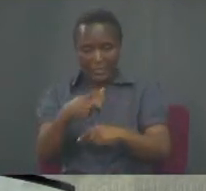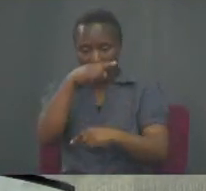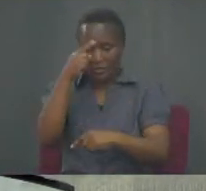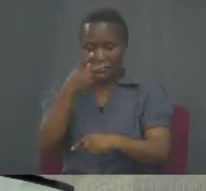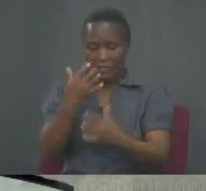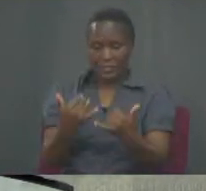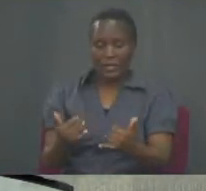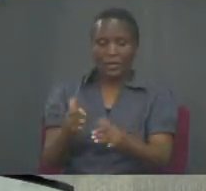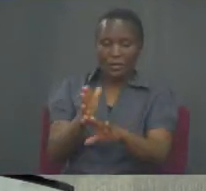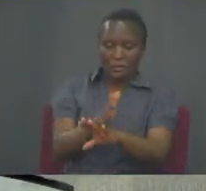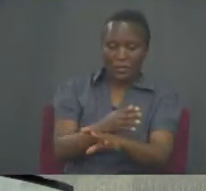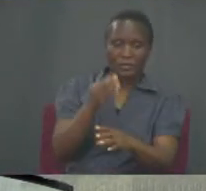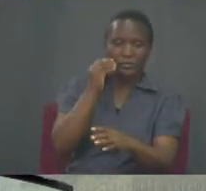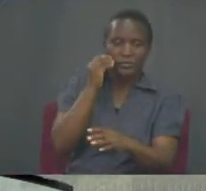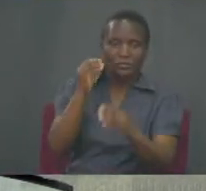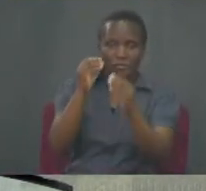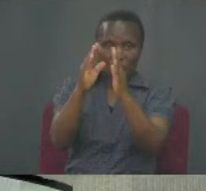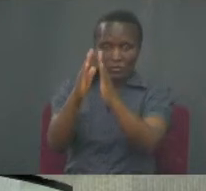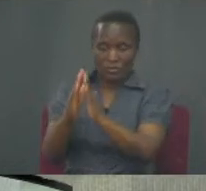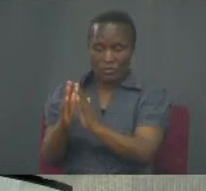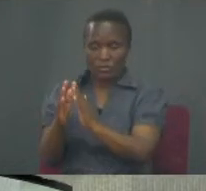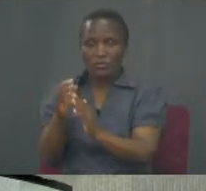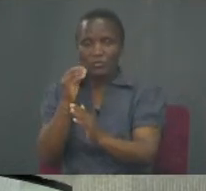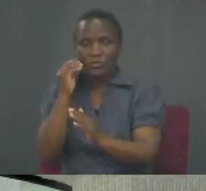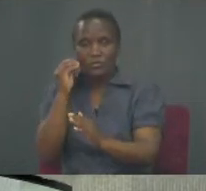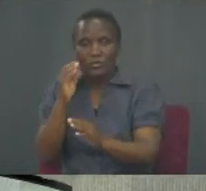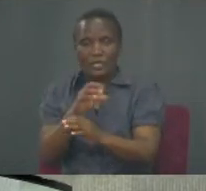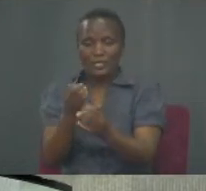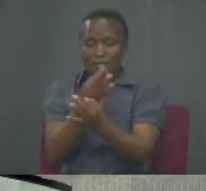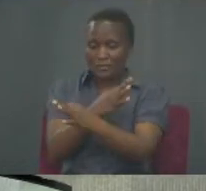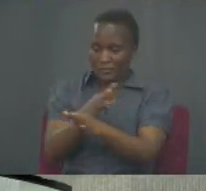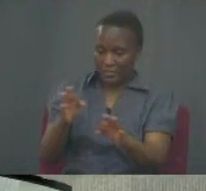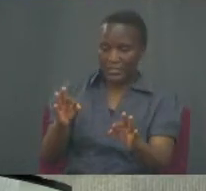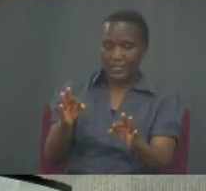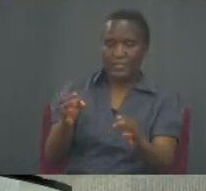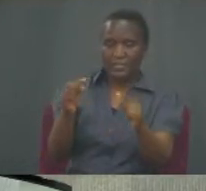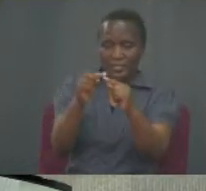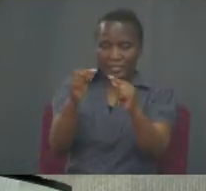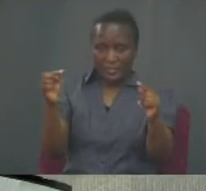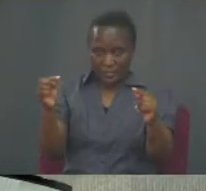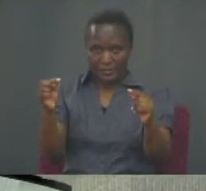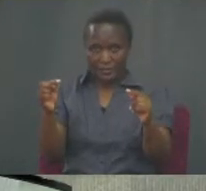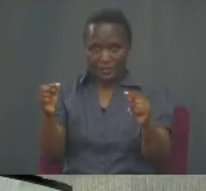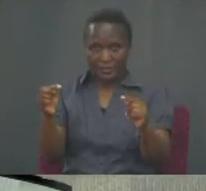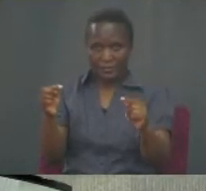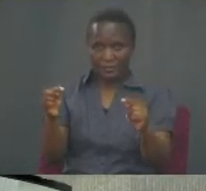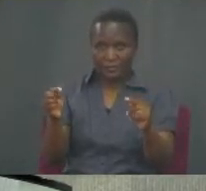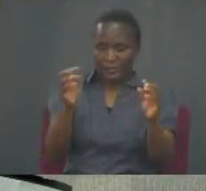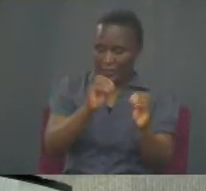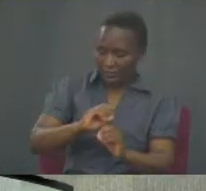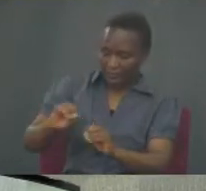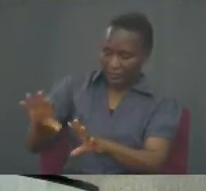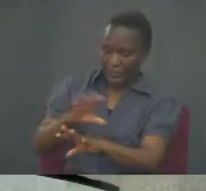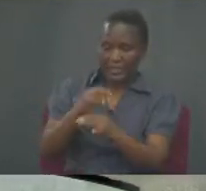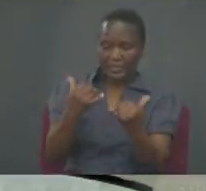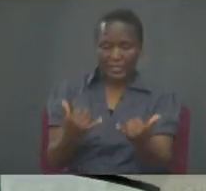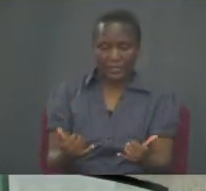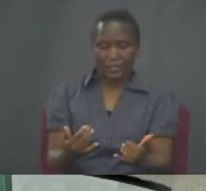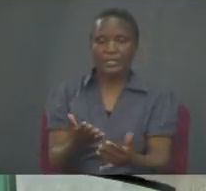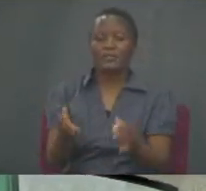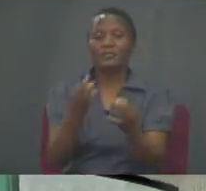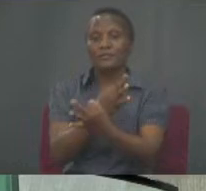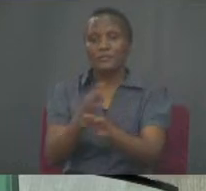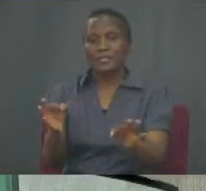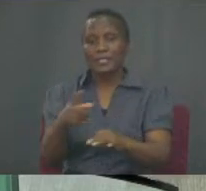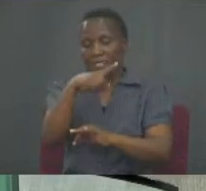their houses. They are free. The oppressor has been taken away and they are free. And because of that